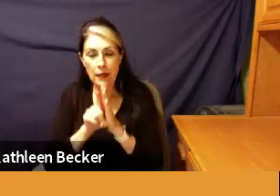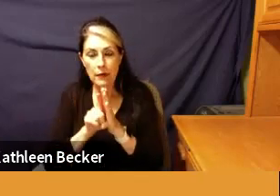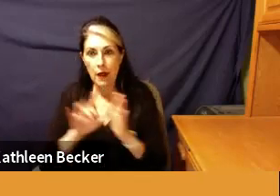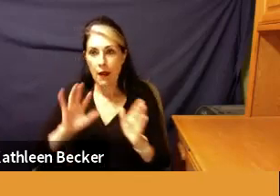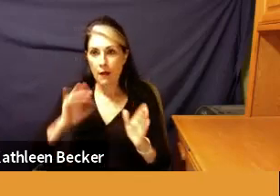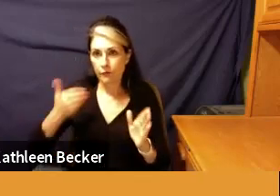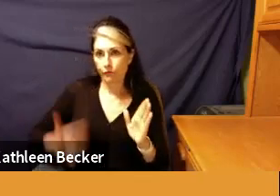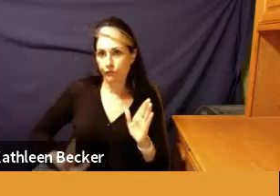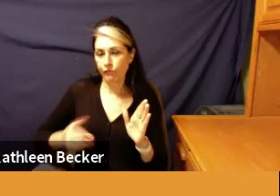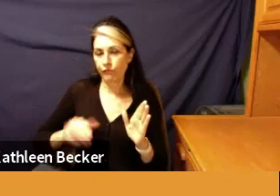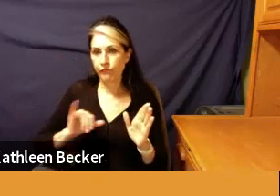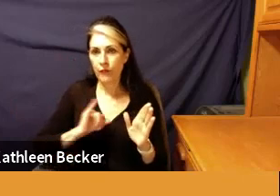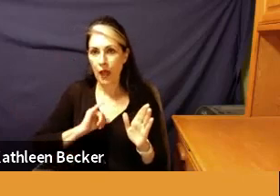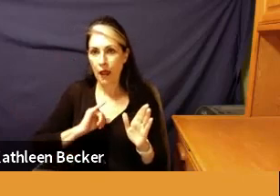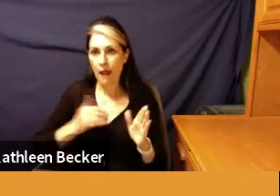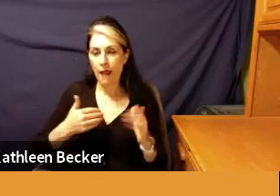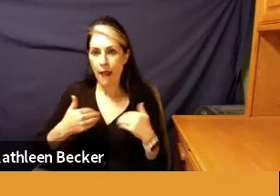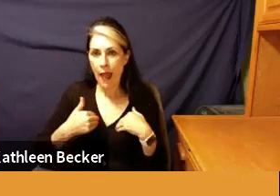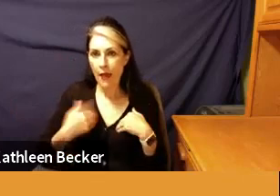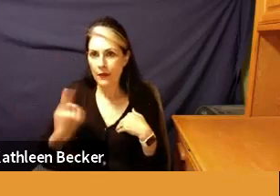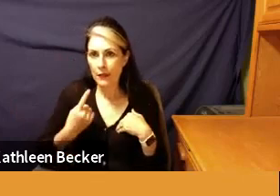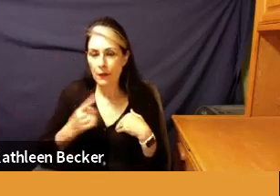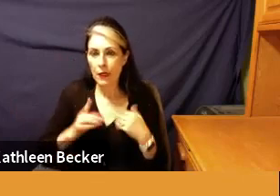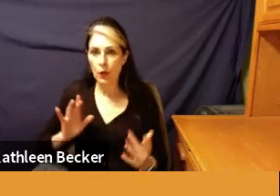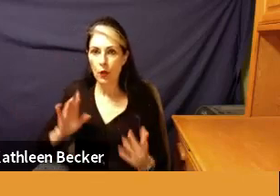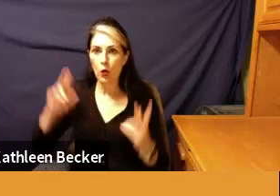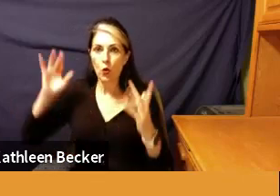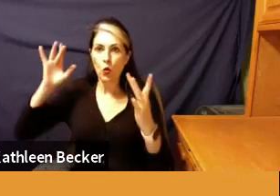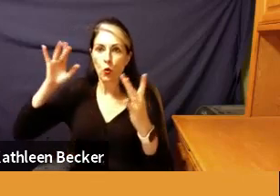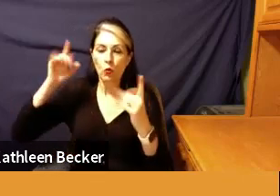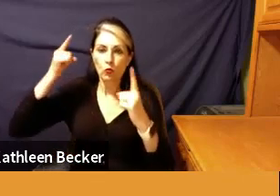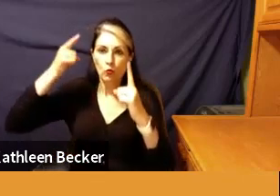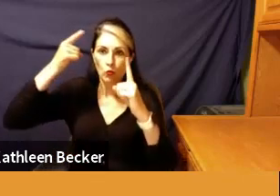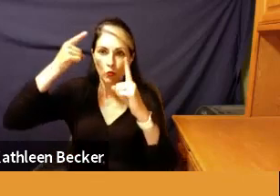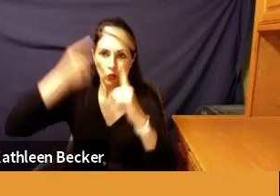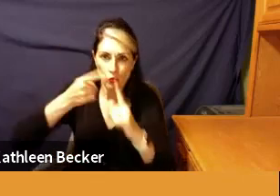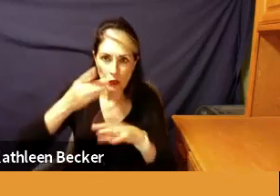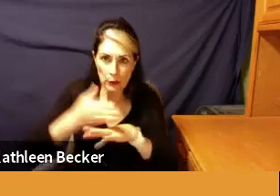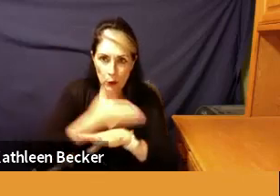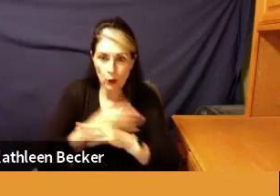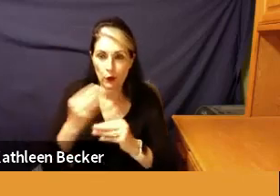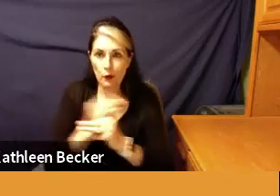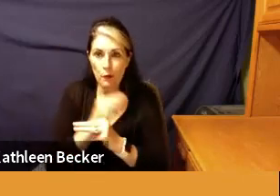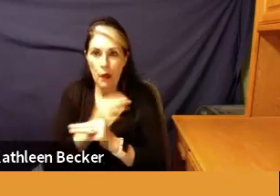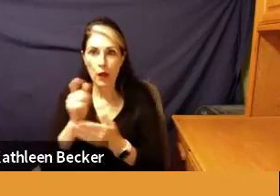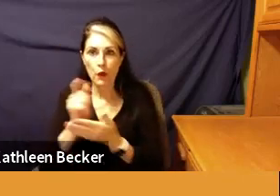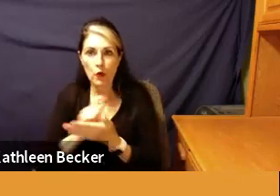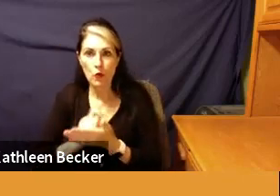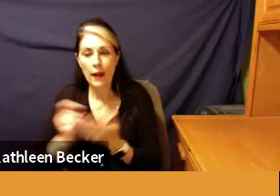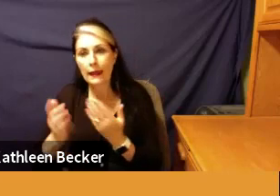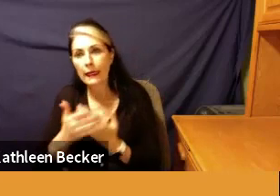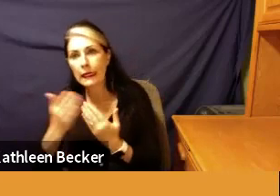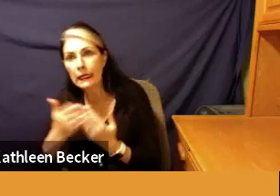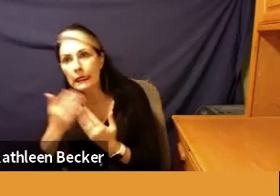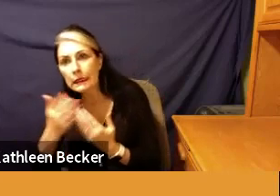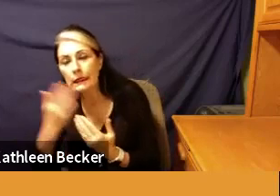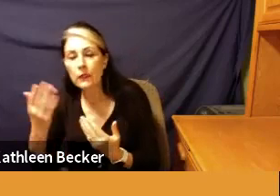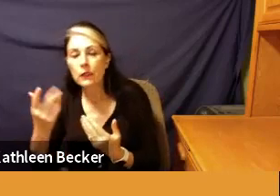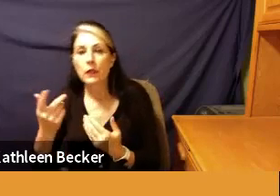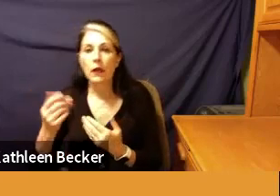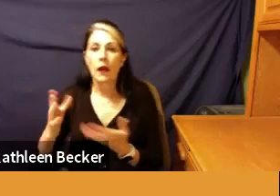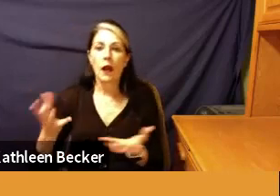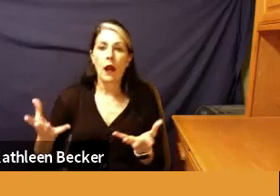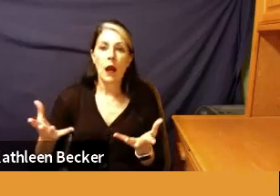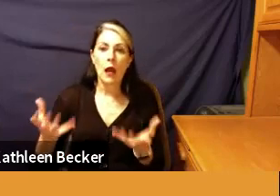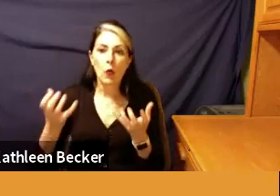have something that I want to reach towards. I want to be better at math. I want writing to be easier for me.